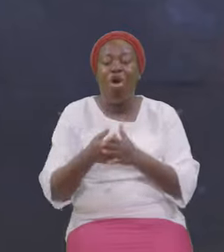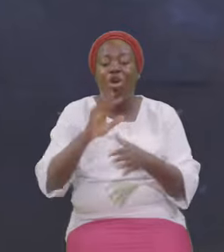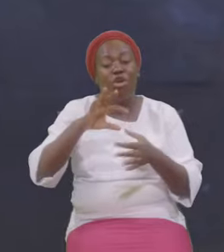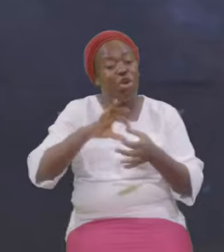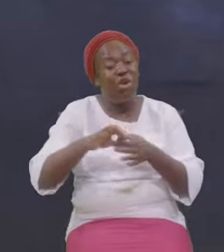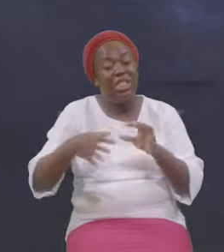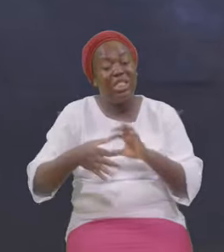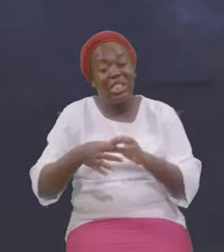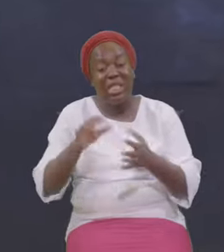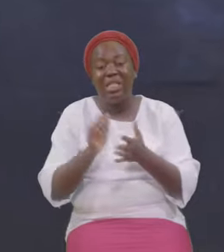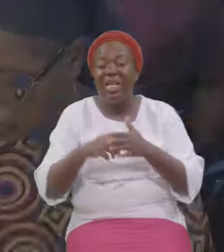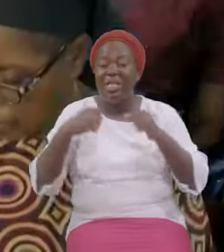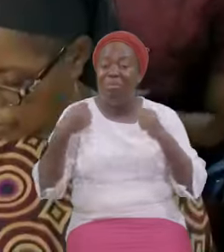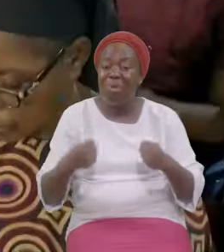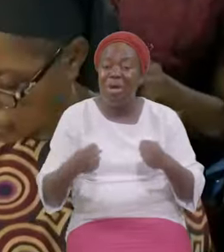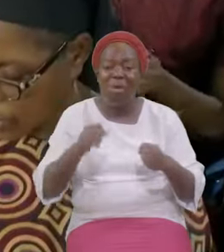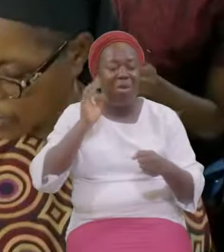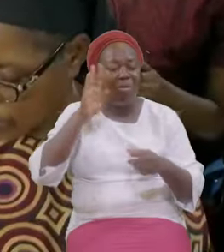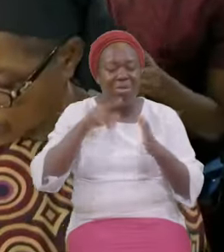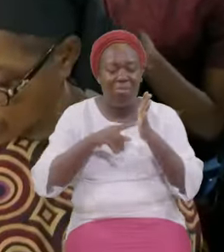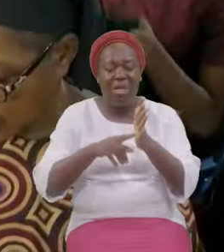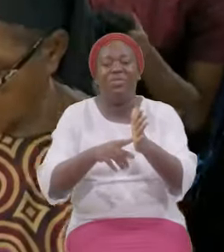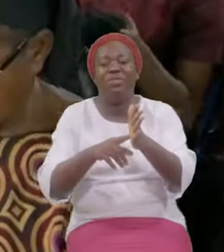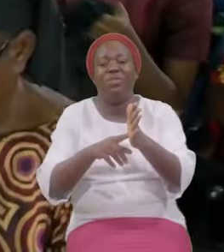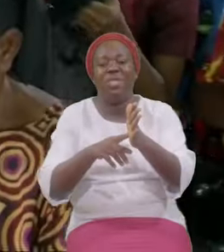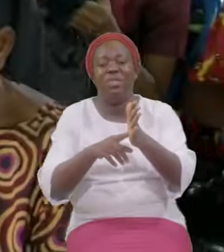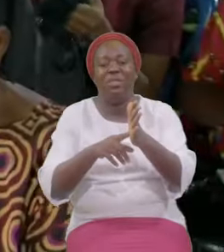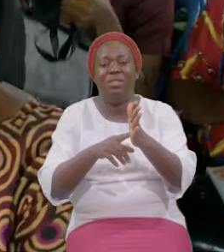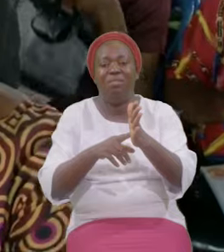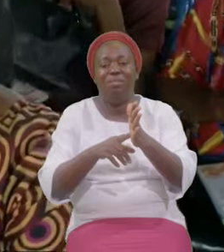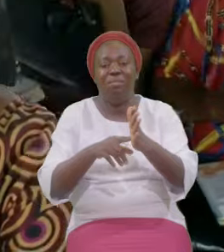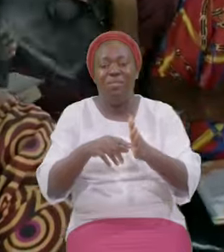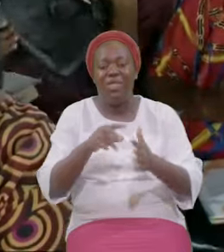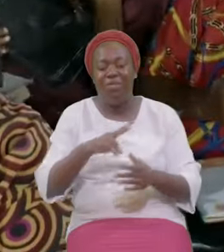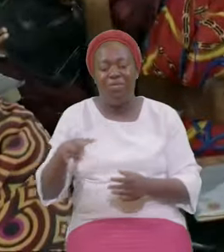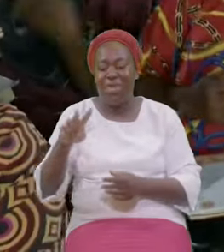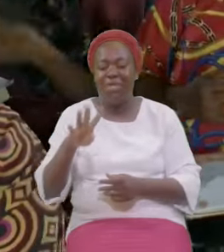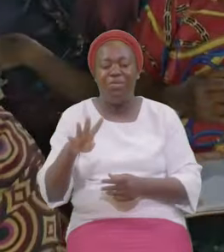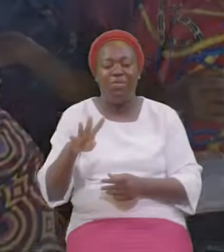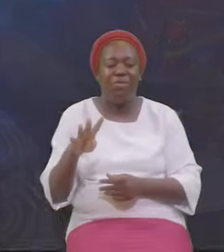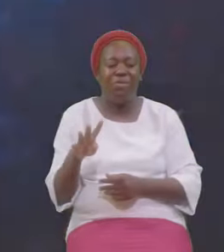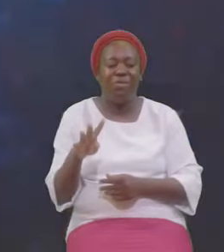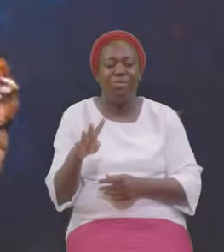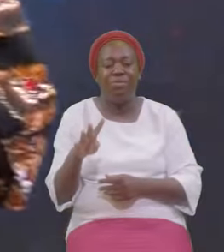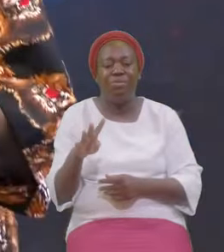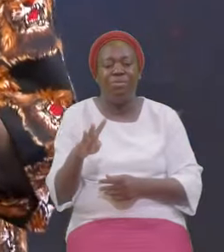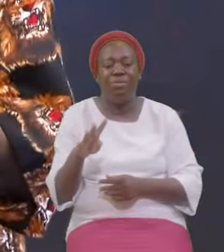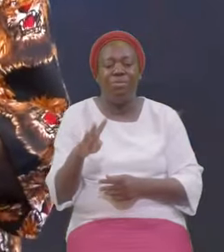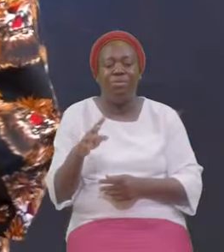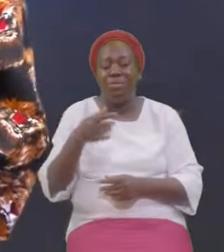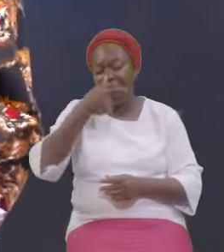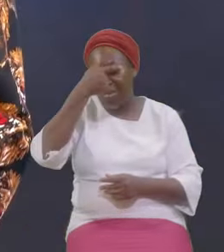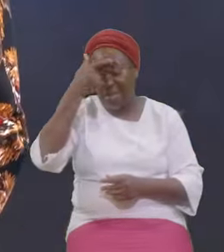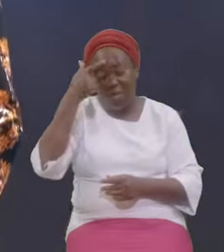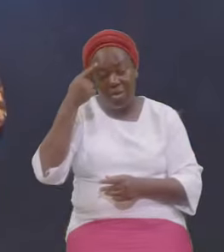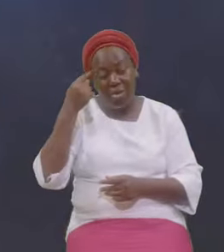power will be manifested. Look at verse 4. In verse 4, because that